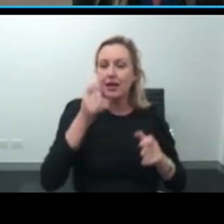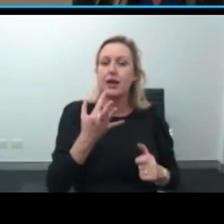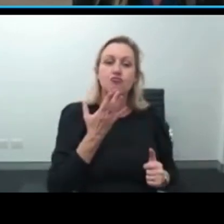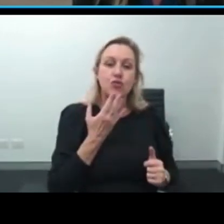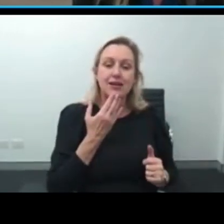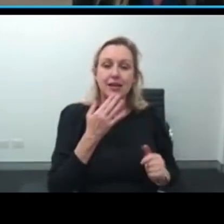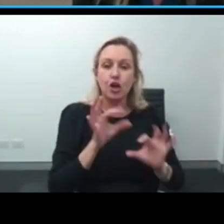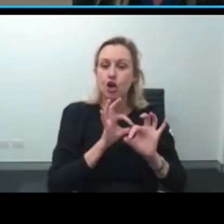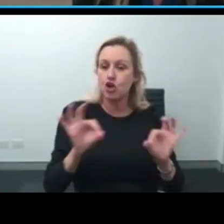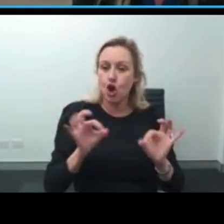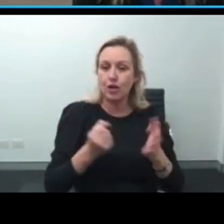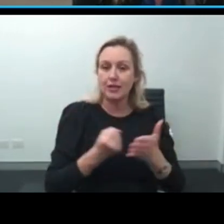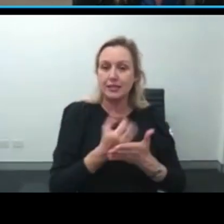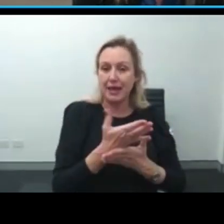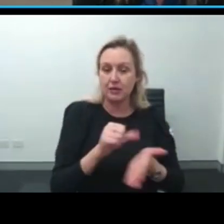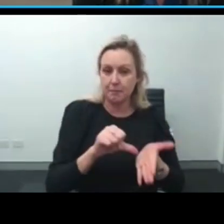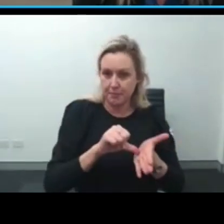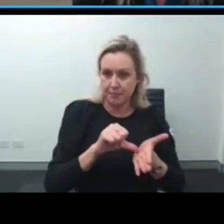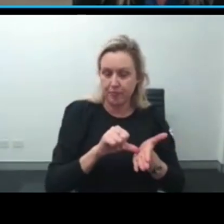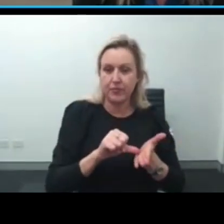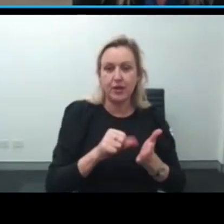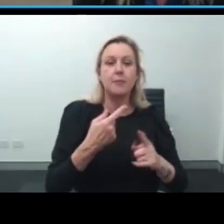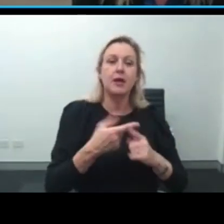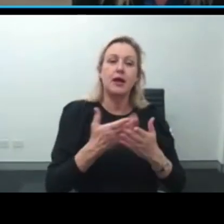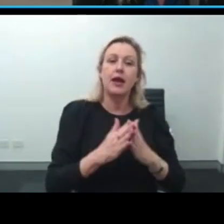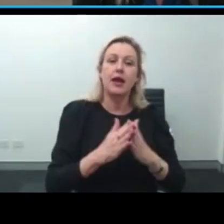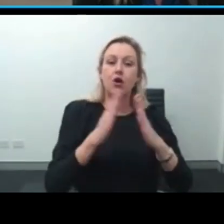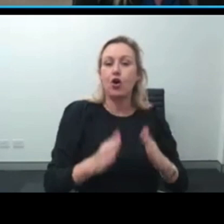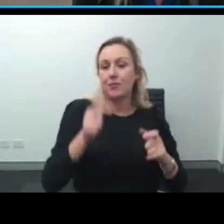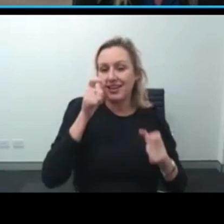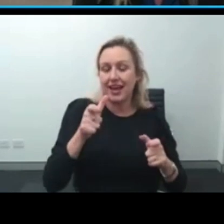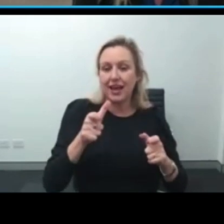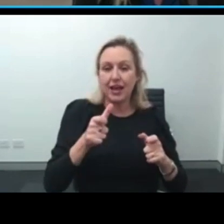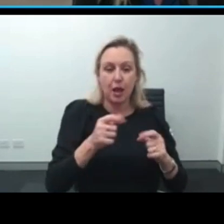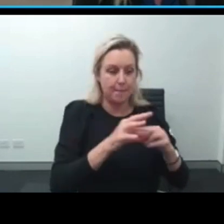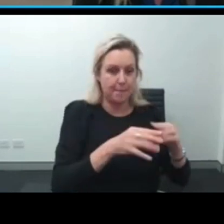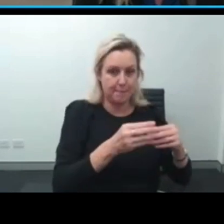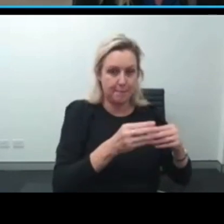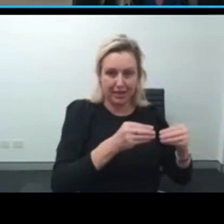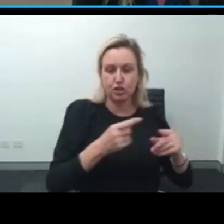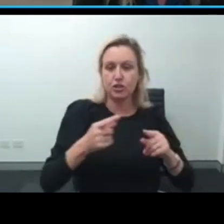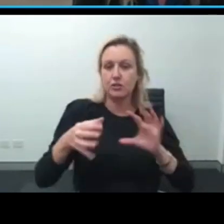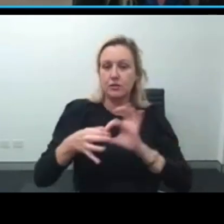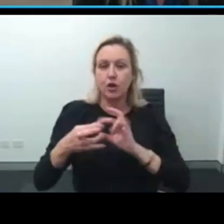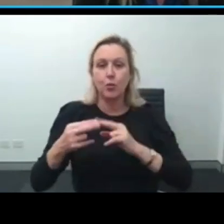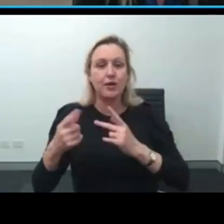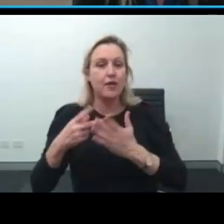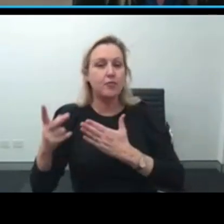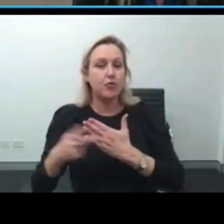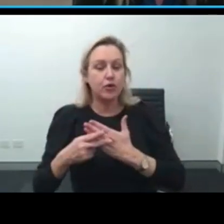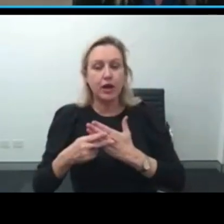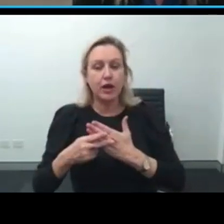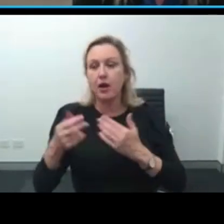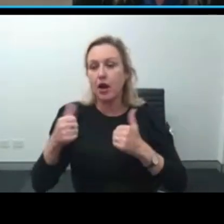unspent funds, also how home care packages interfaces with other programs like residential care and palliative